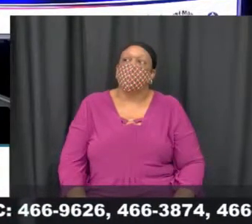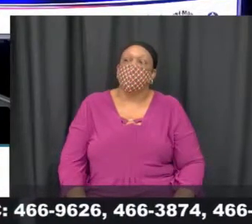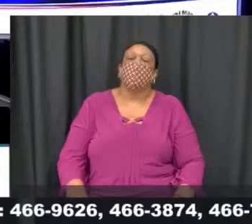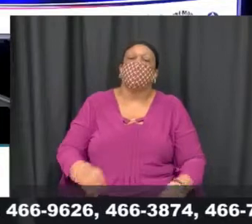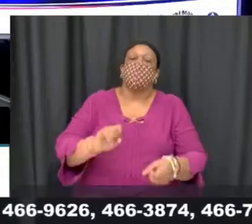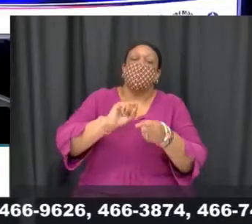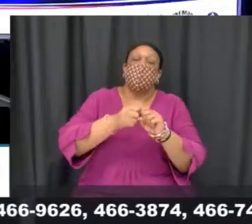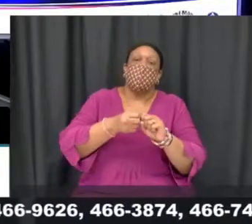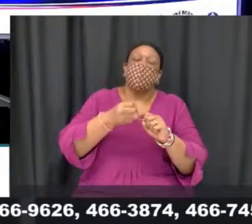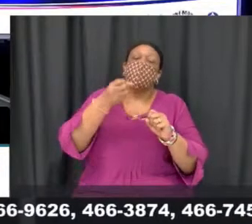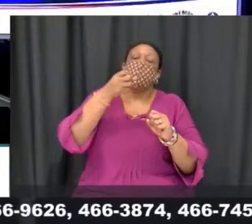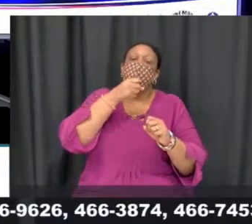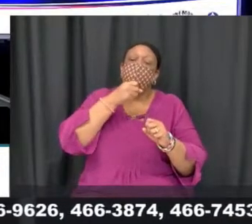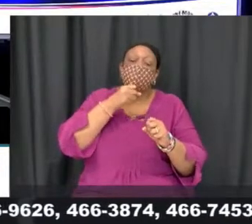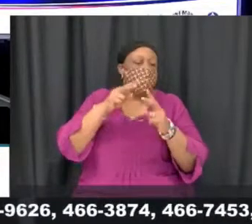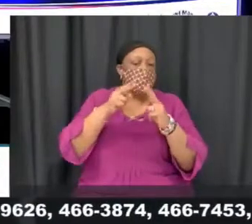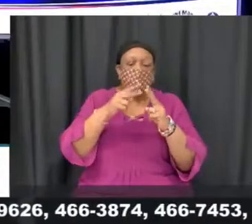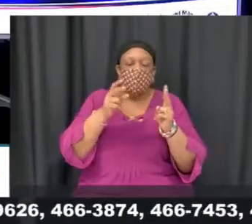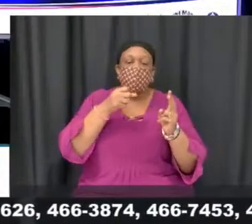the